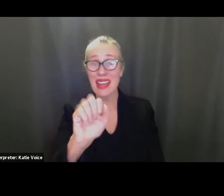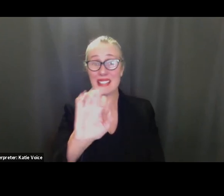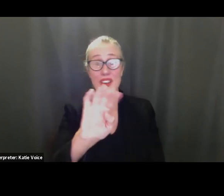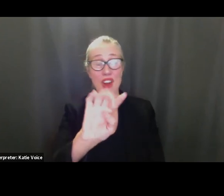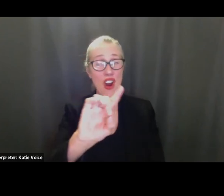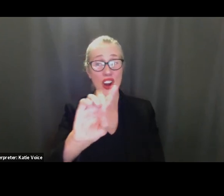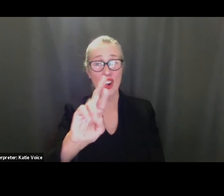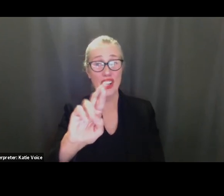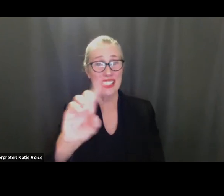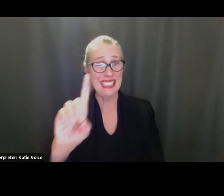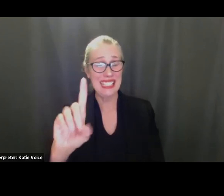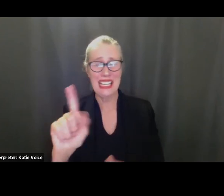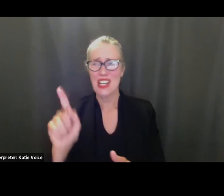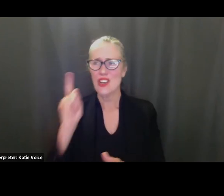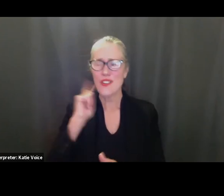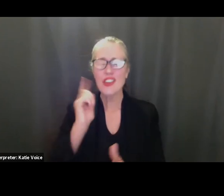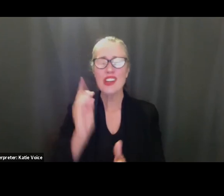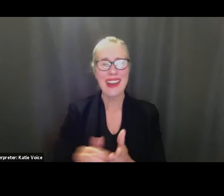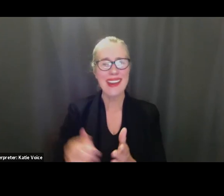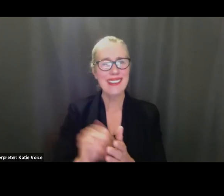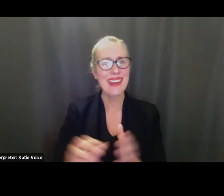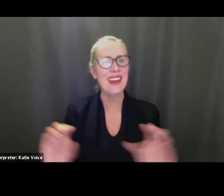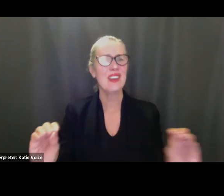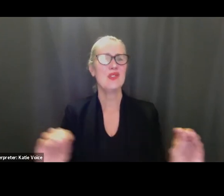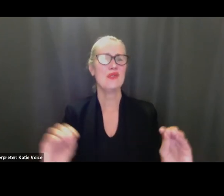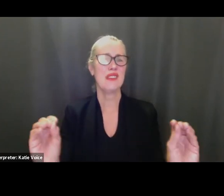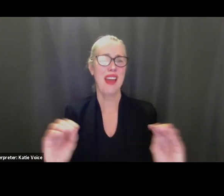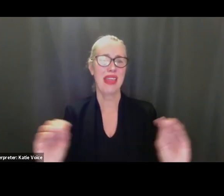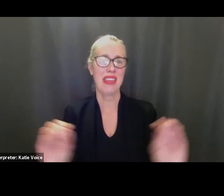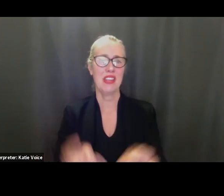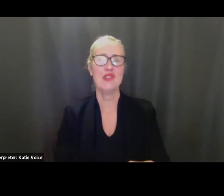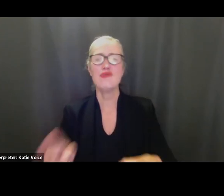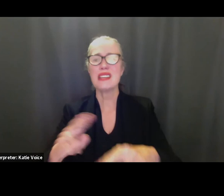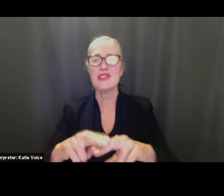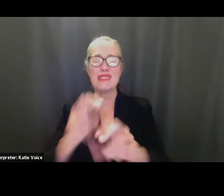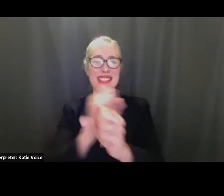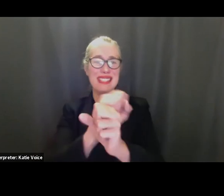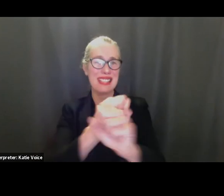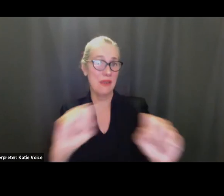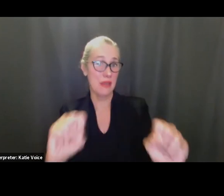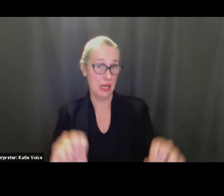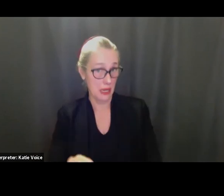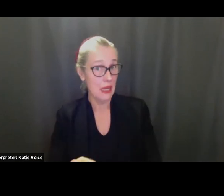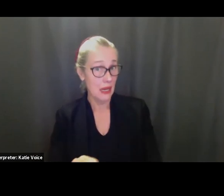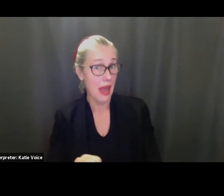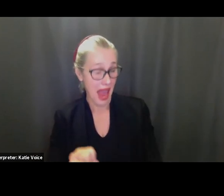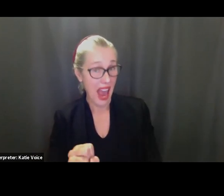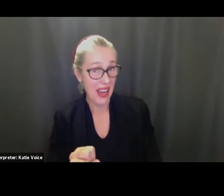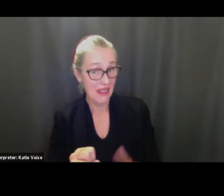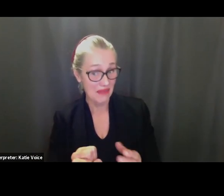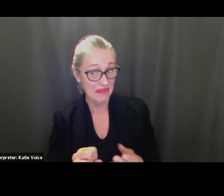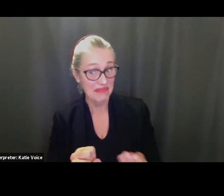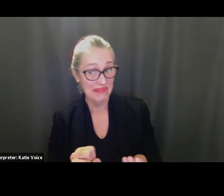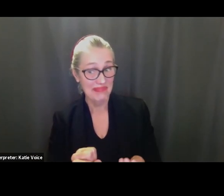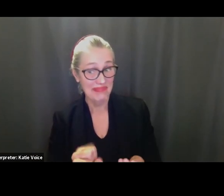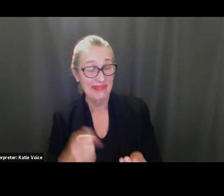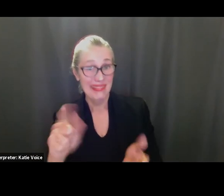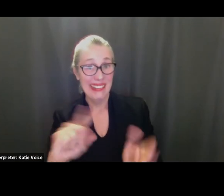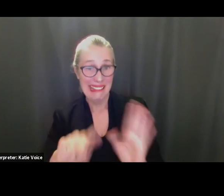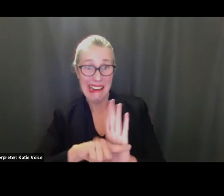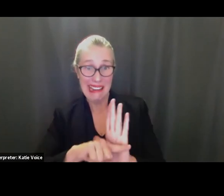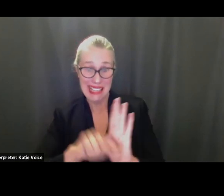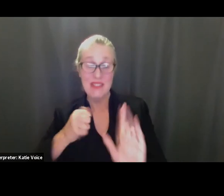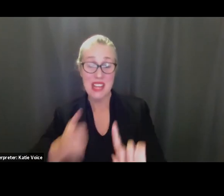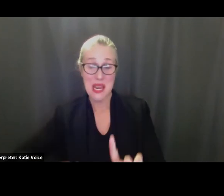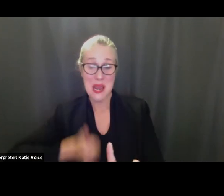and over tonight srds literally do nothing to actually increase the safety and clearly do everything to negatively impact